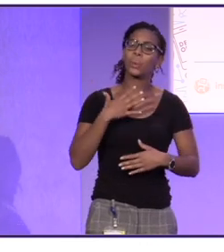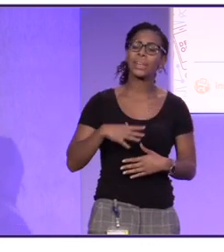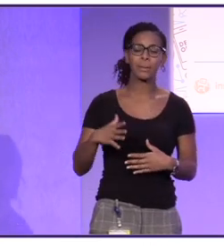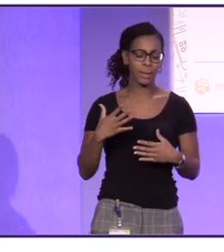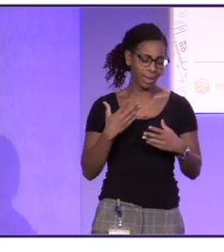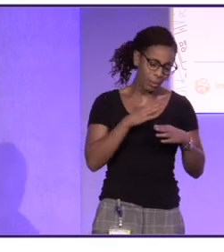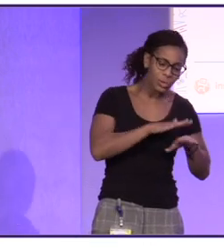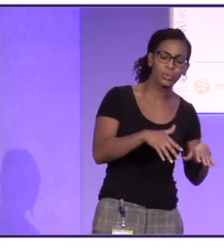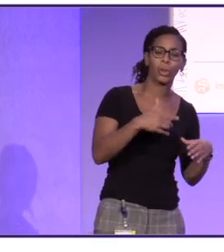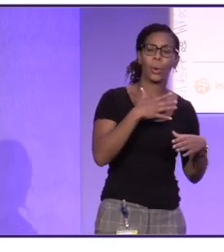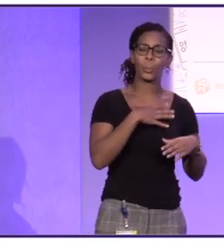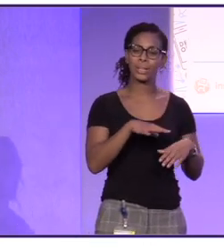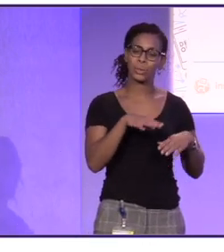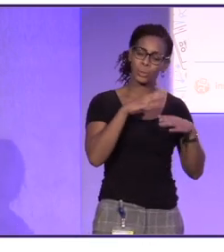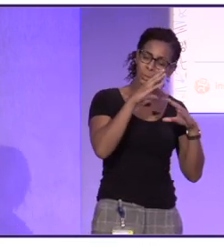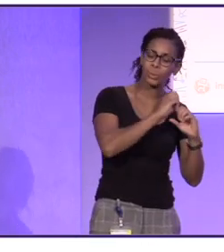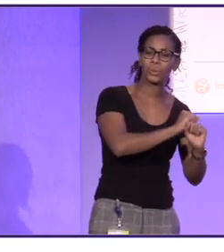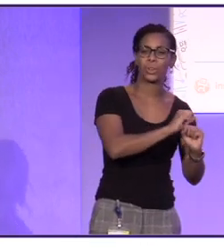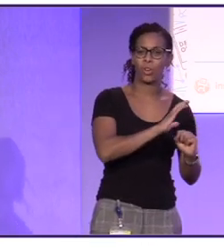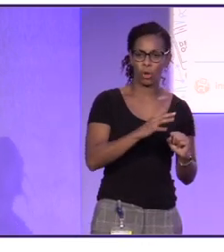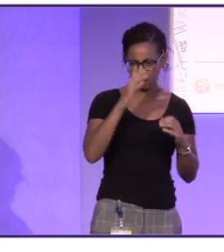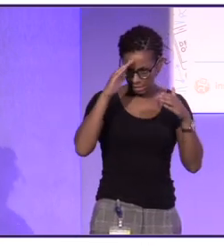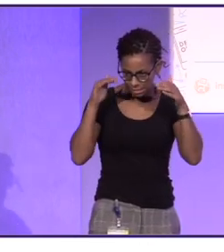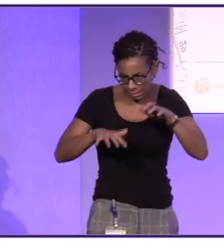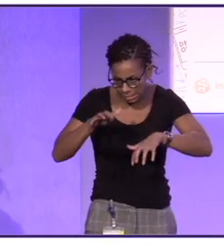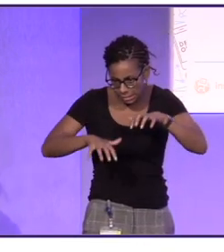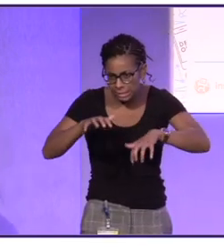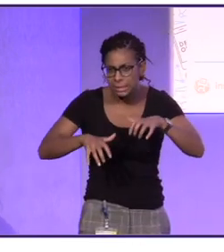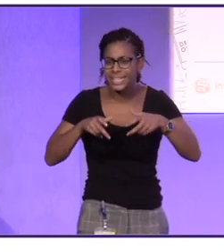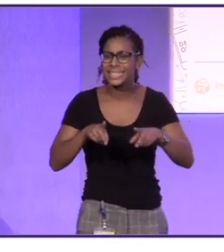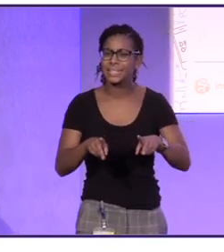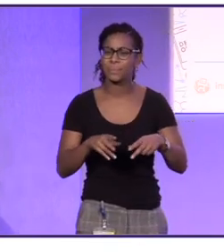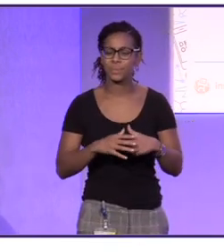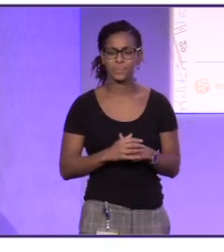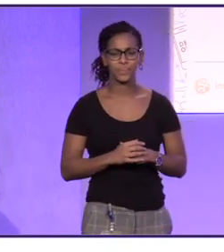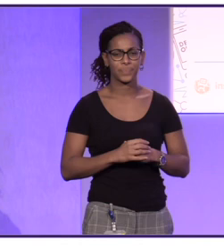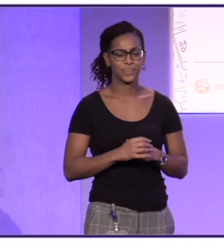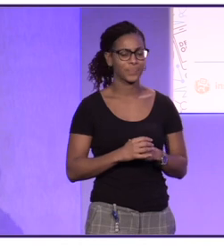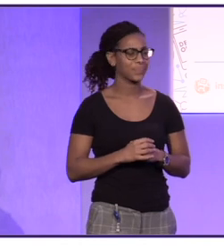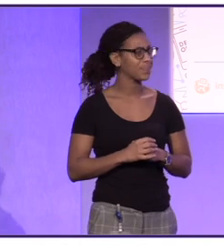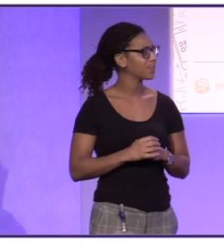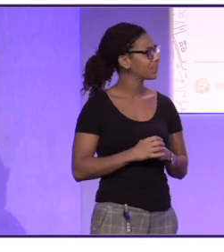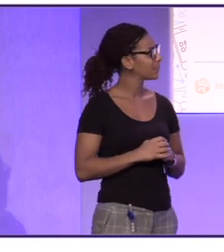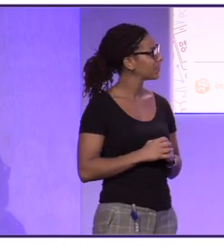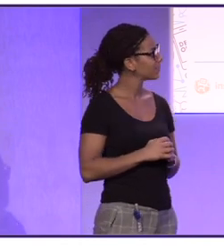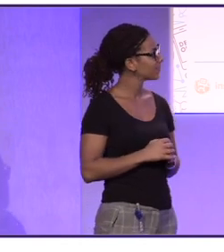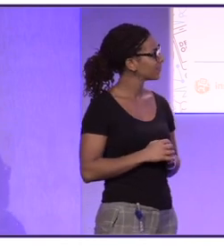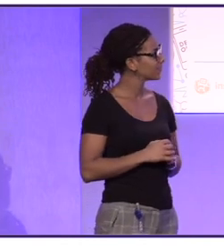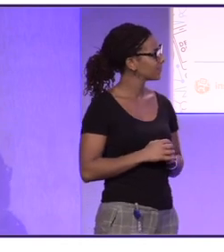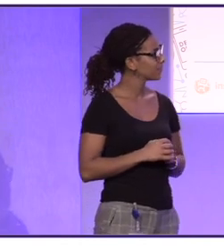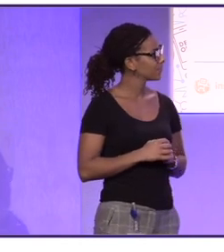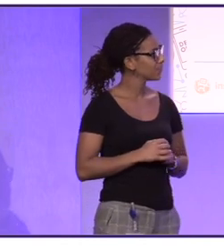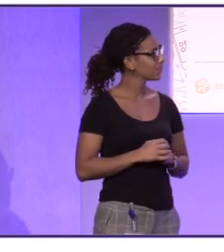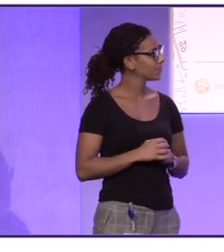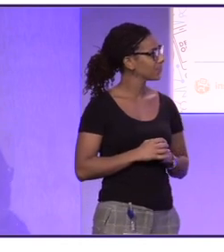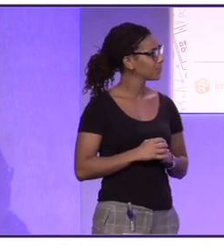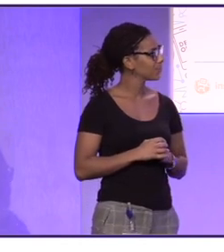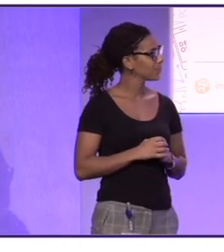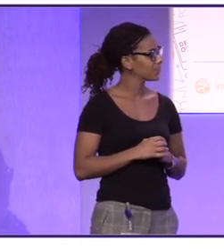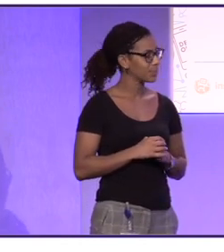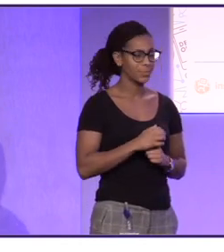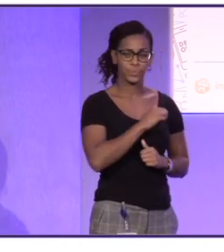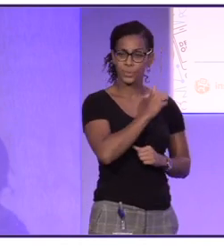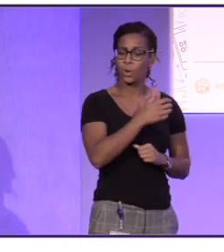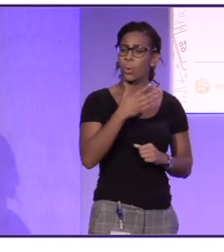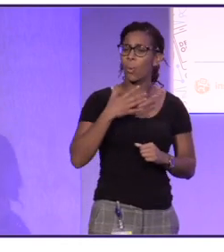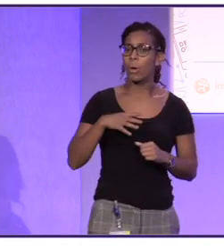not work with our systems. And also the next topic is related to sleep. We want to have systems that we